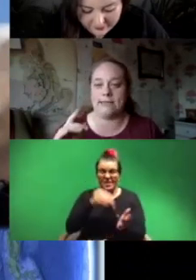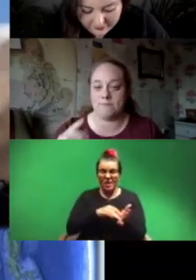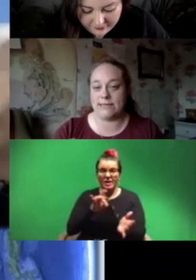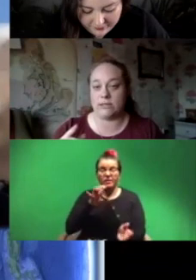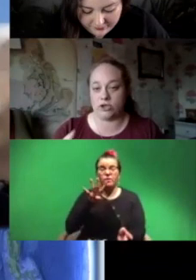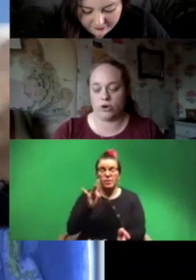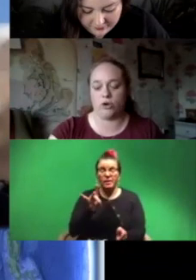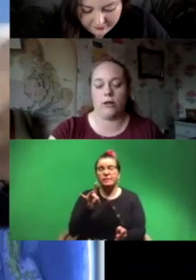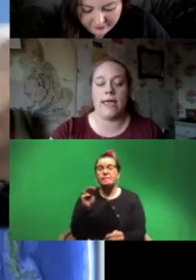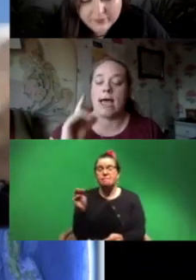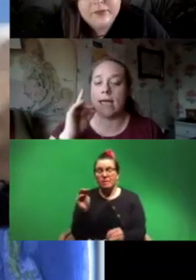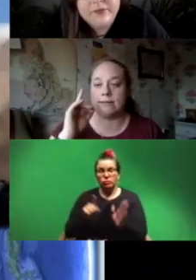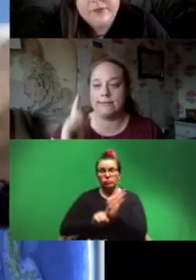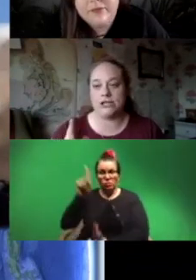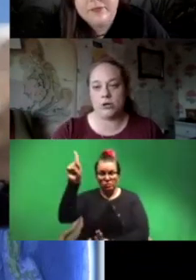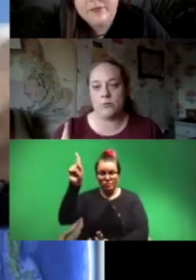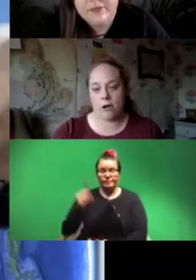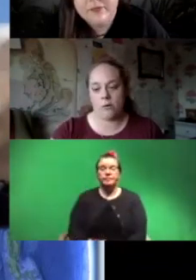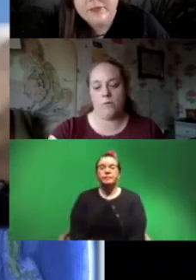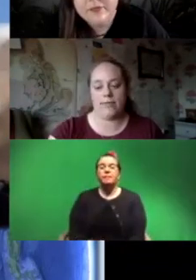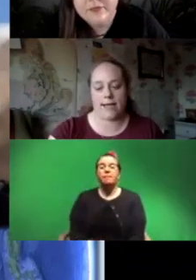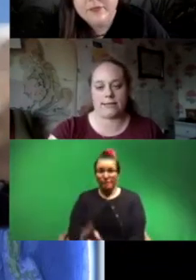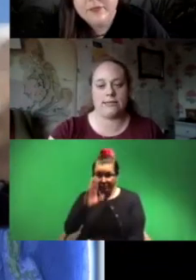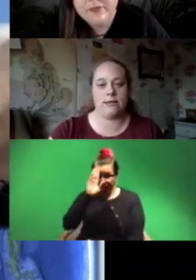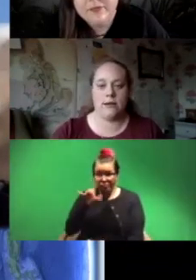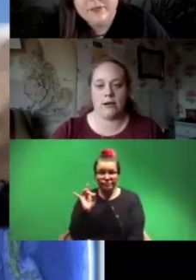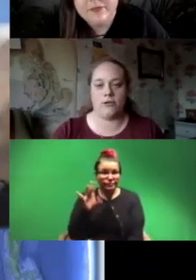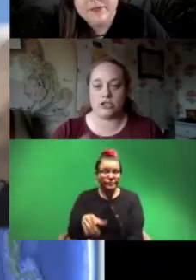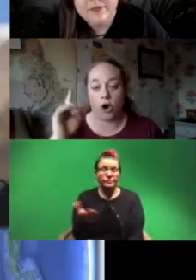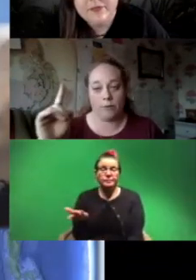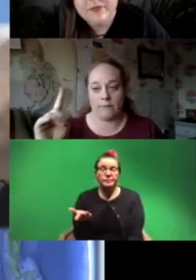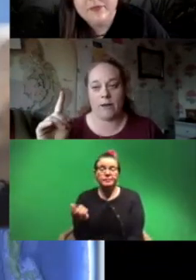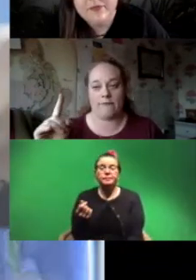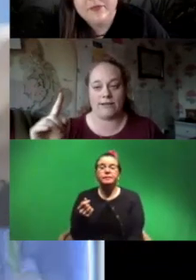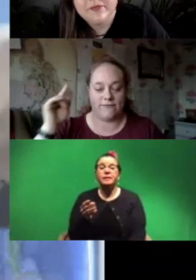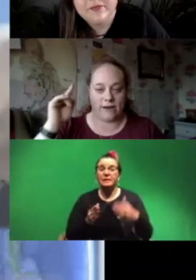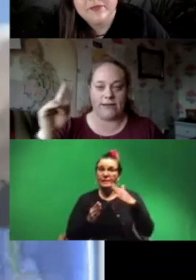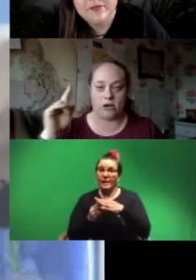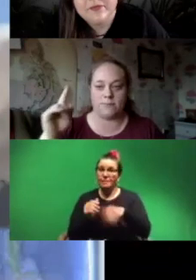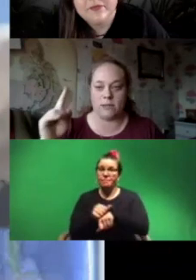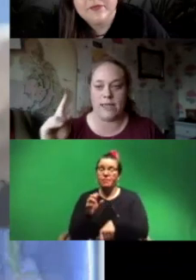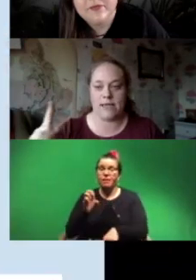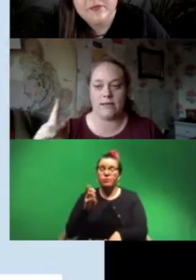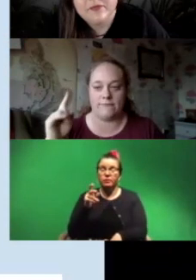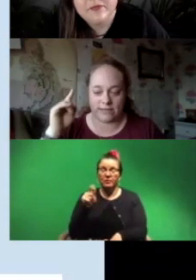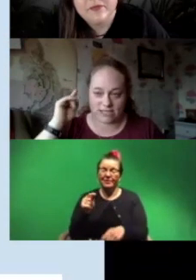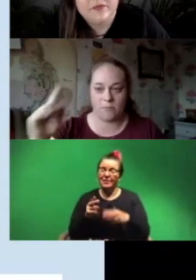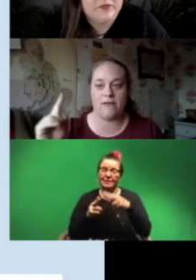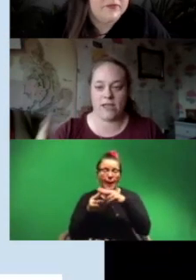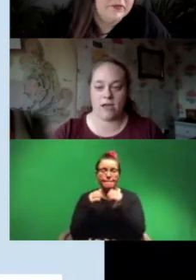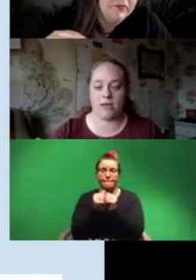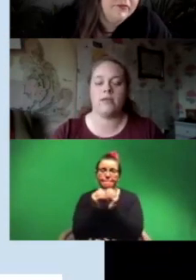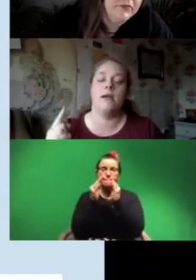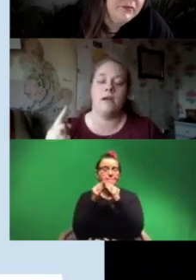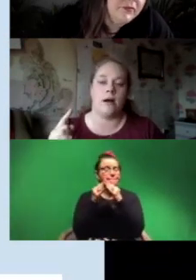8,848 meters tall. And did you know that at the top of Mount Everest, very top, at the peak of summit of